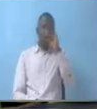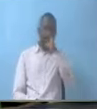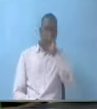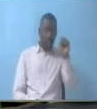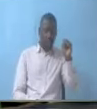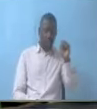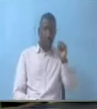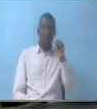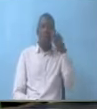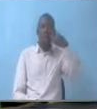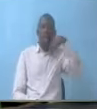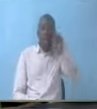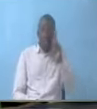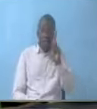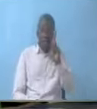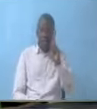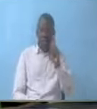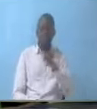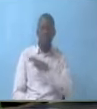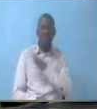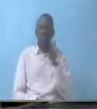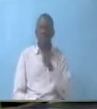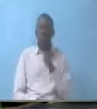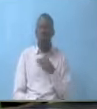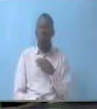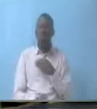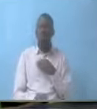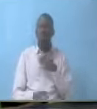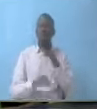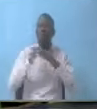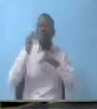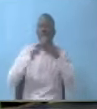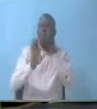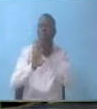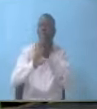there are no inbuilt protections.